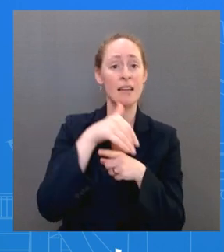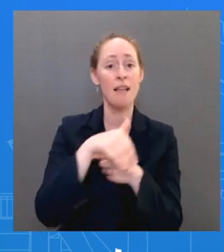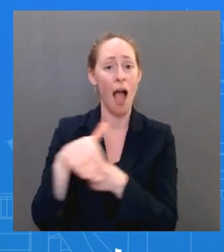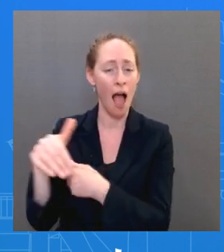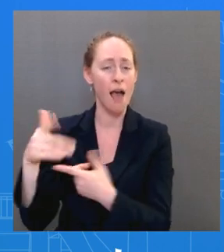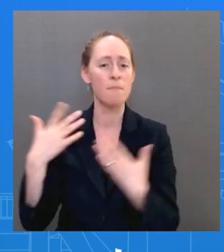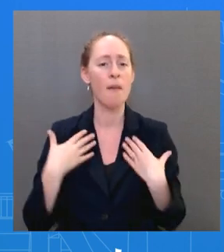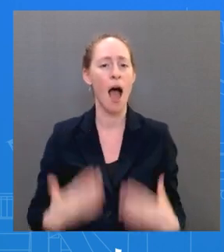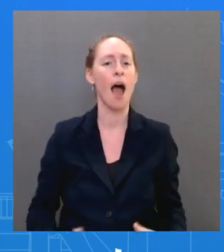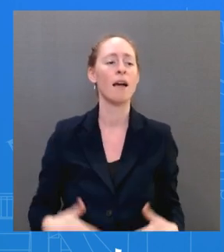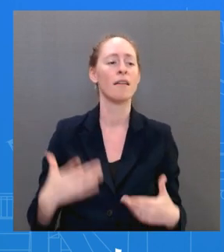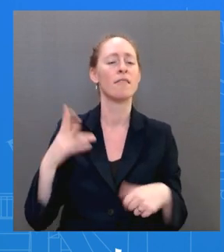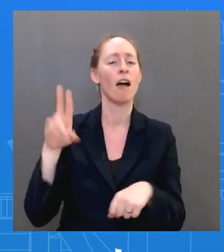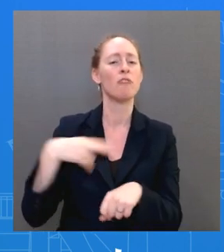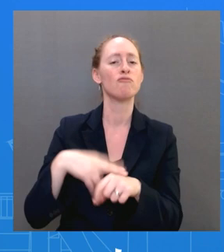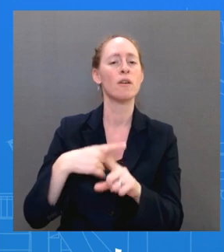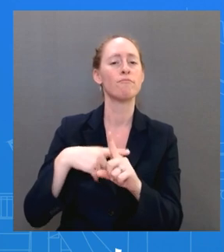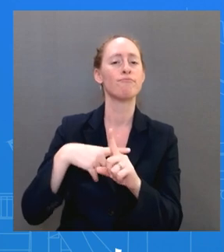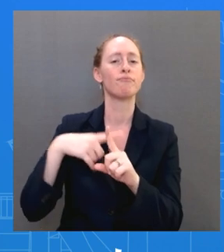the president